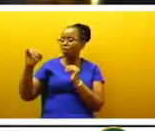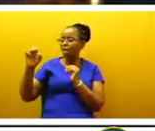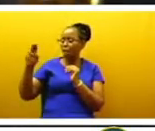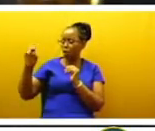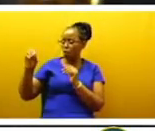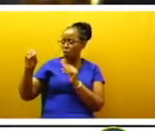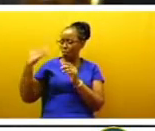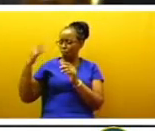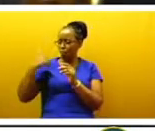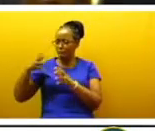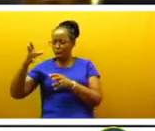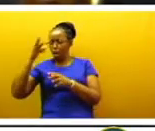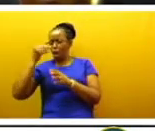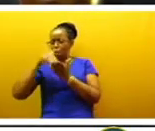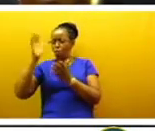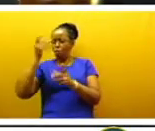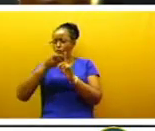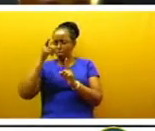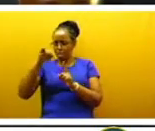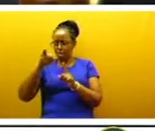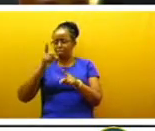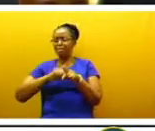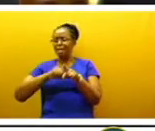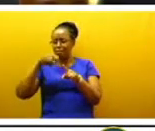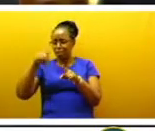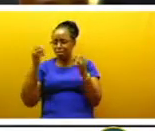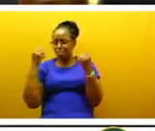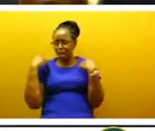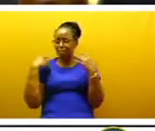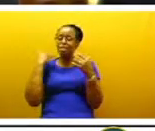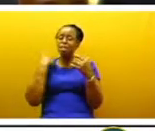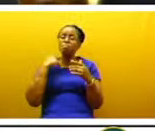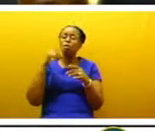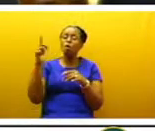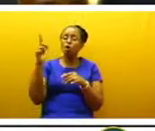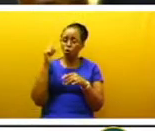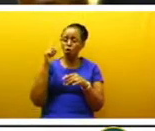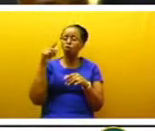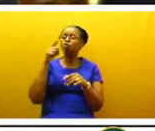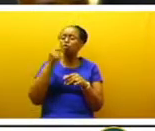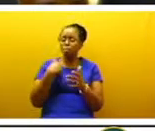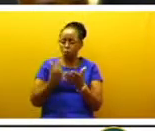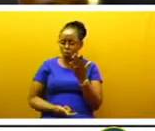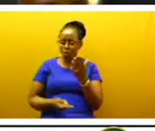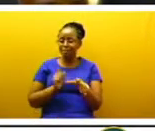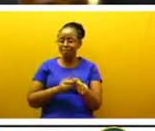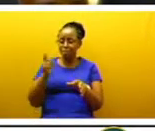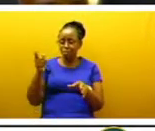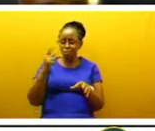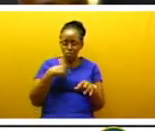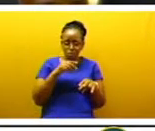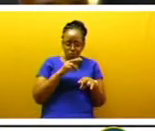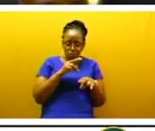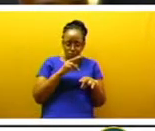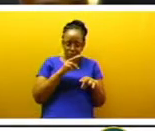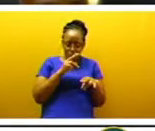law, he told me when I took my seat, did you read the charge?